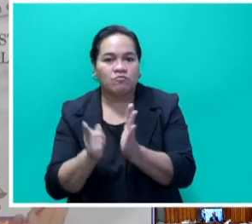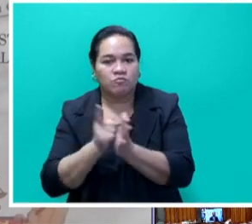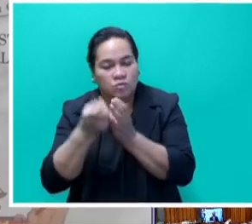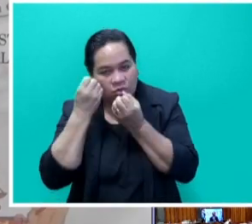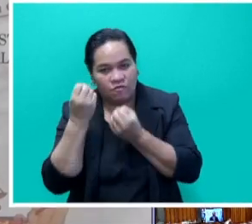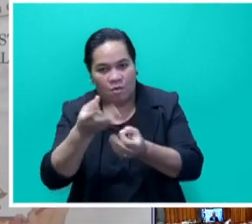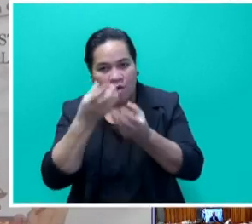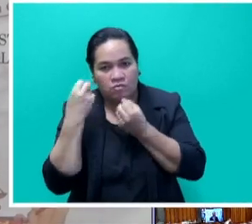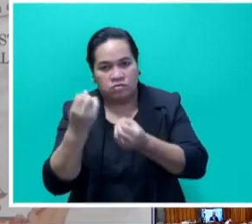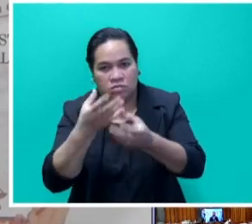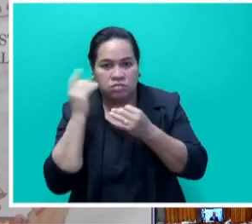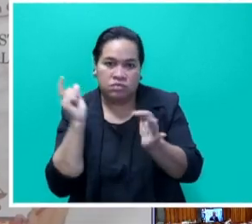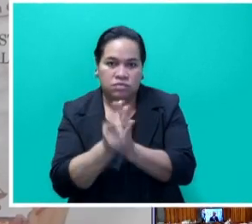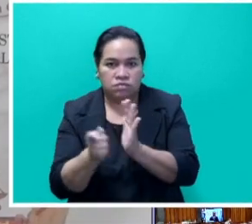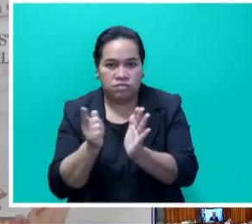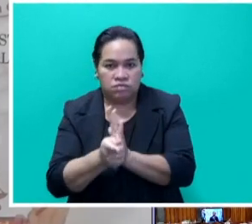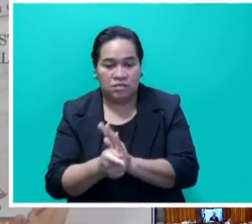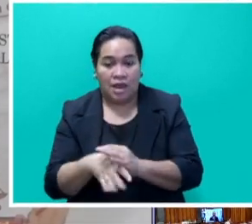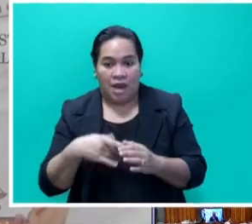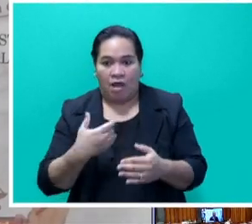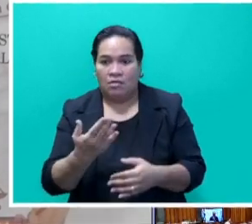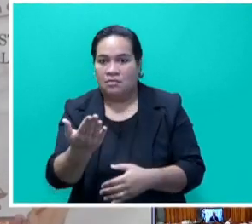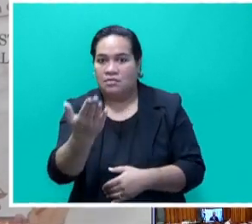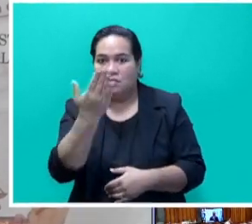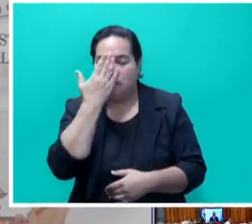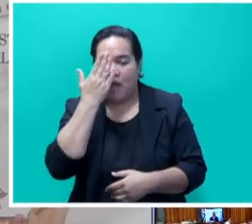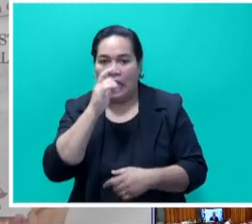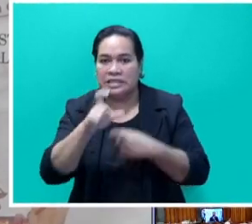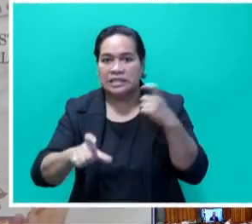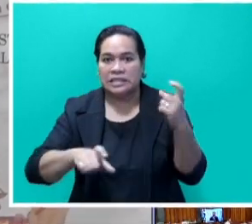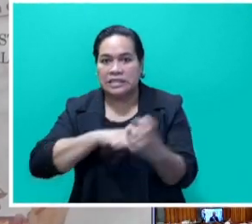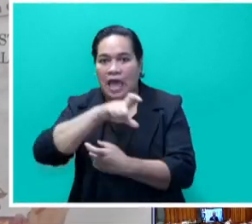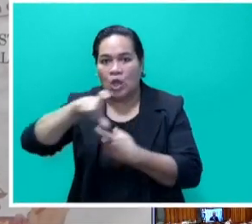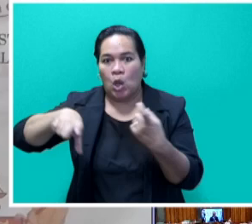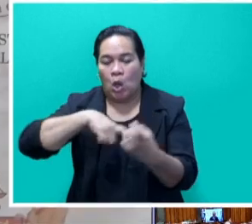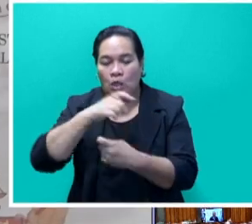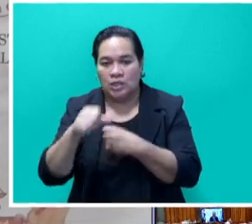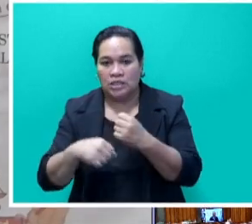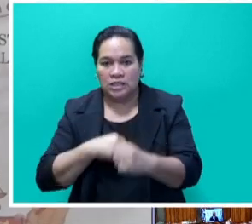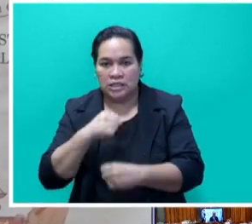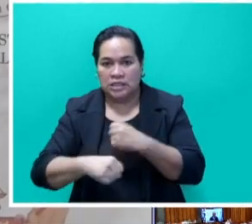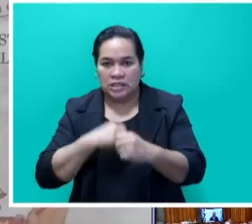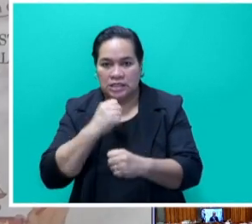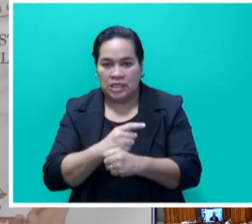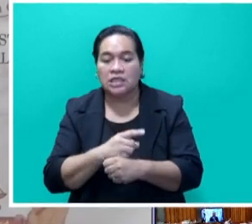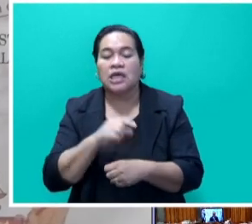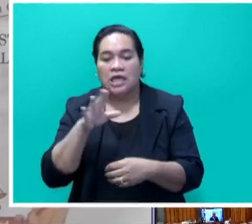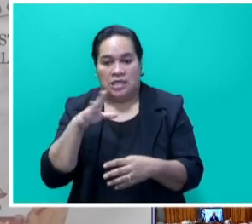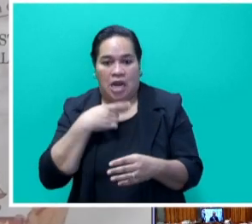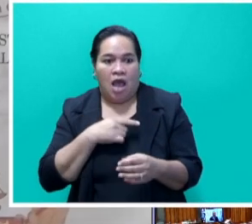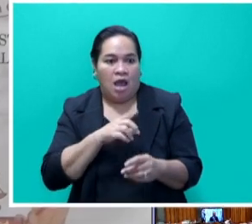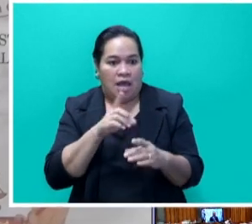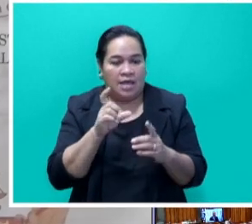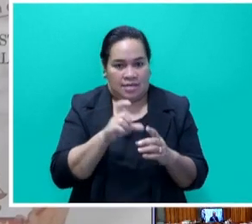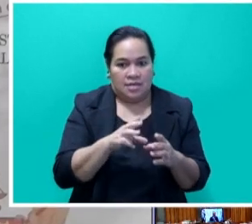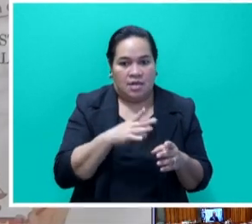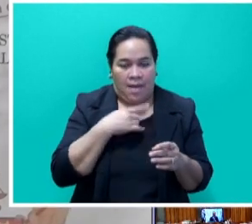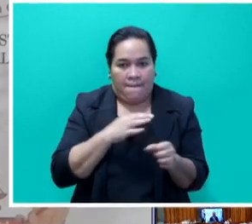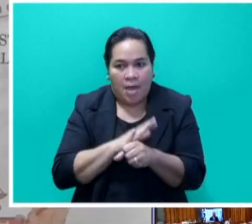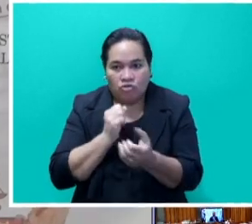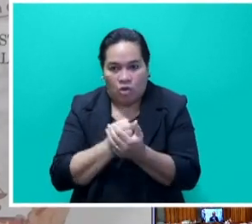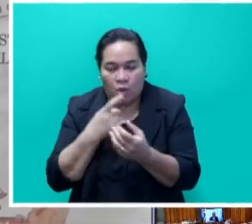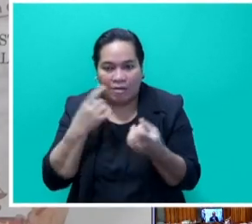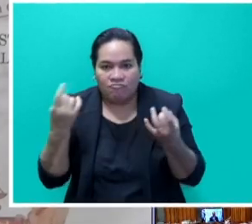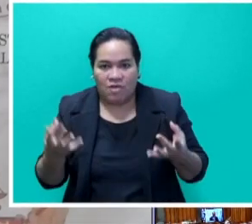to the general public. As we approach the cyclone season, the Fiji Met is gearing up and getting ready to ensure that they are up to speed in